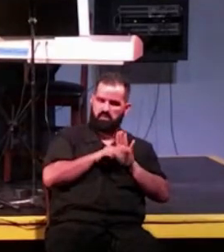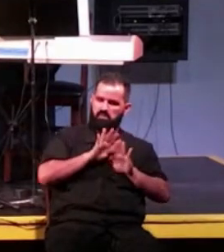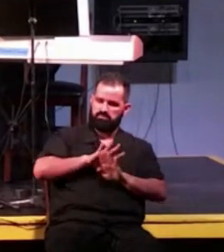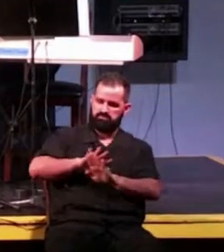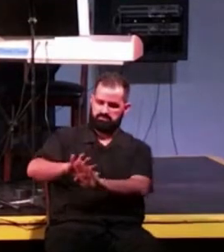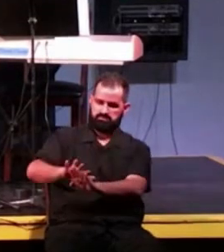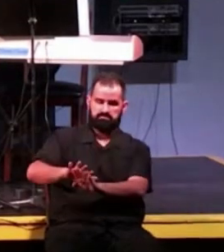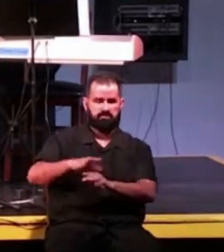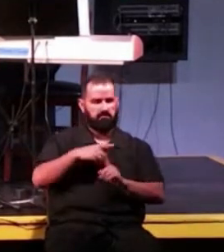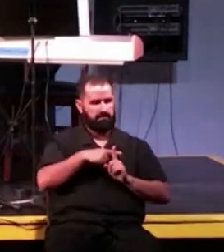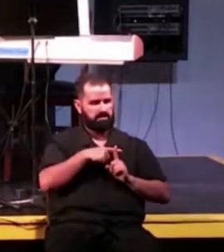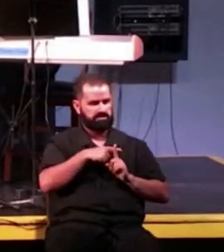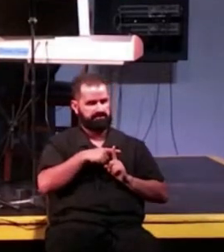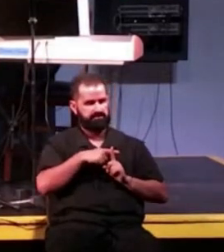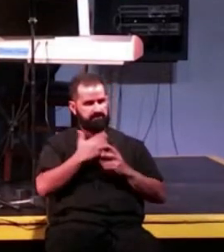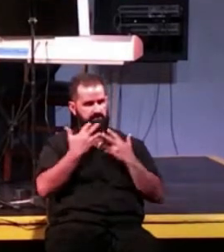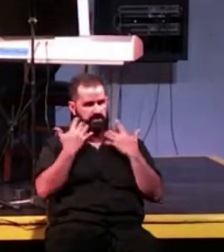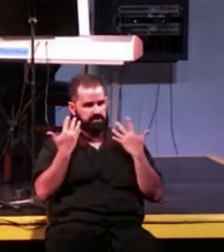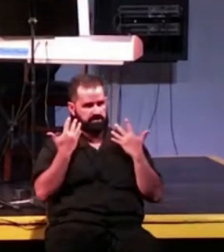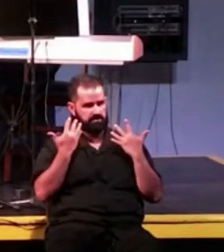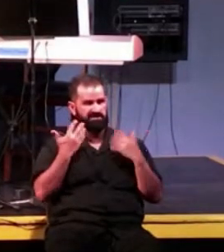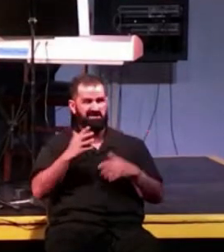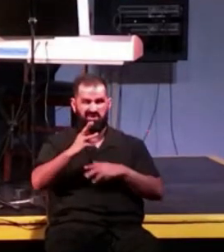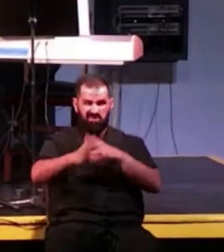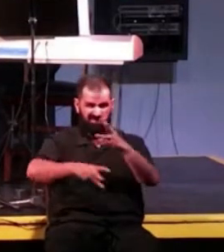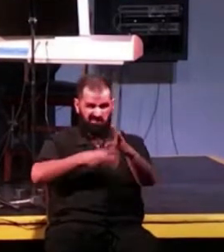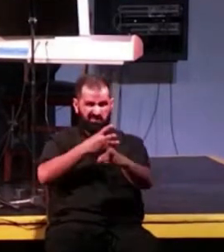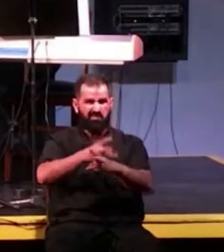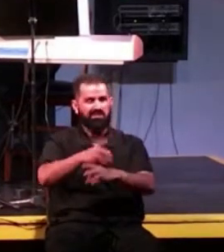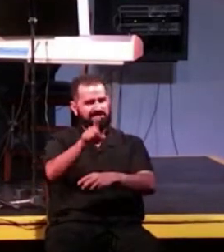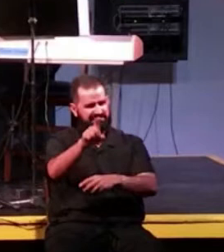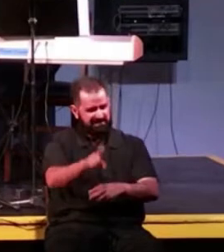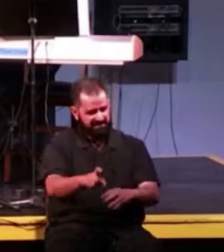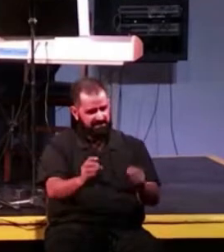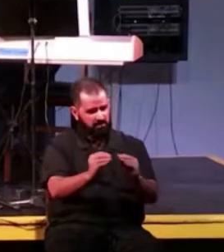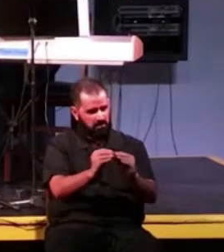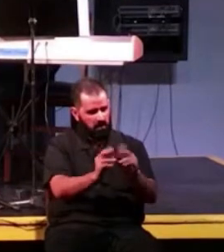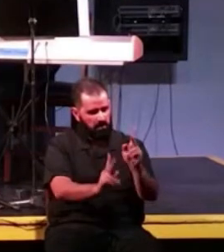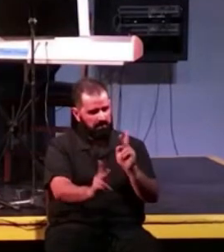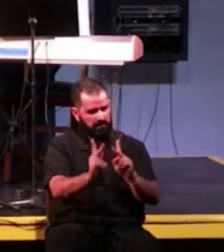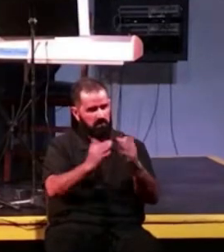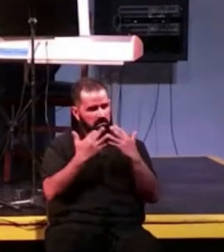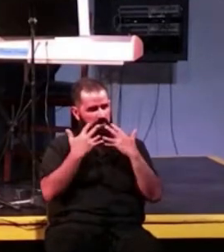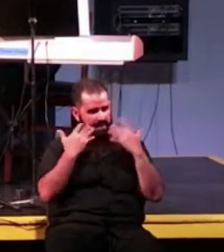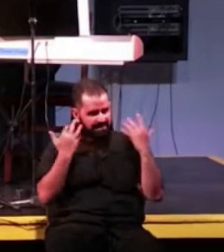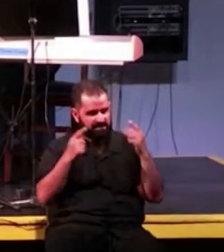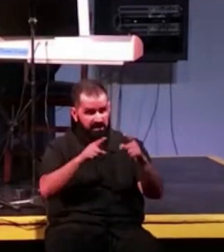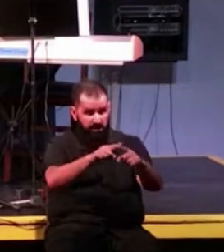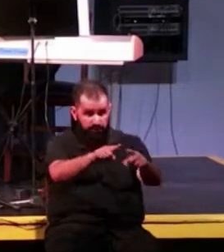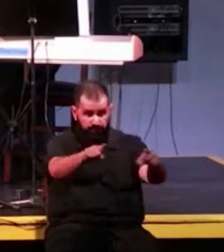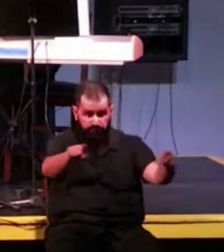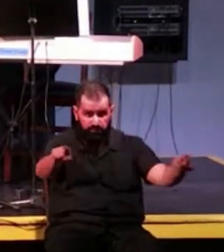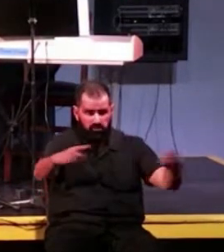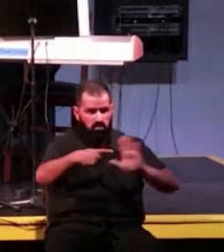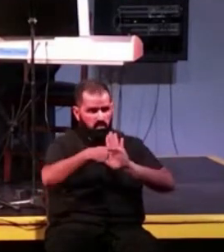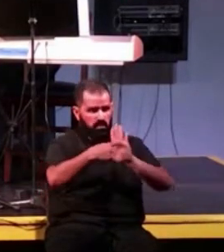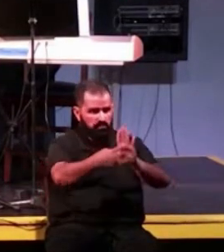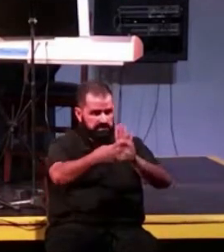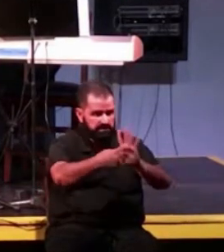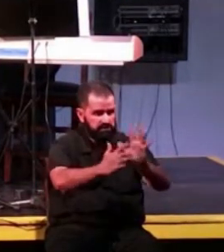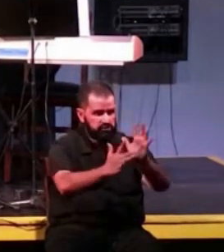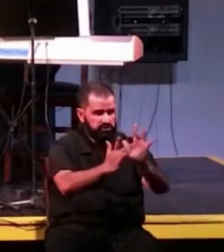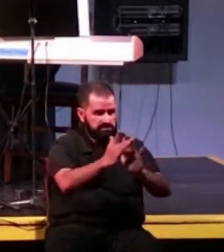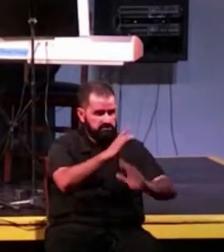This bitter world needs a pleasant person. And you are an ambassador of Jesus